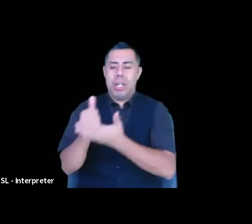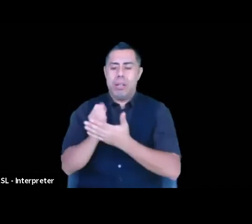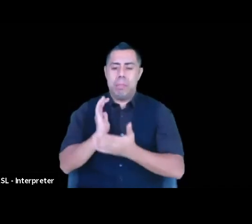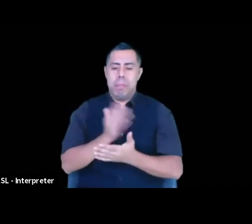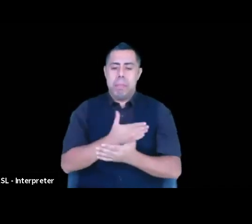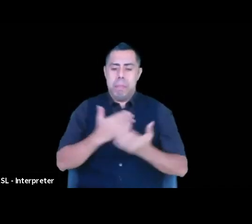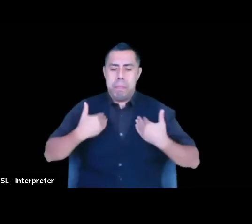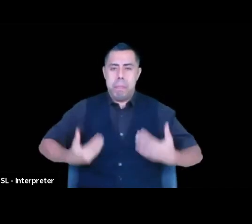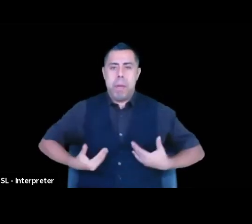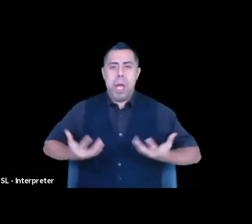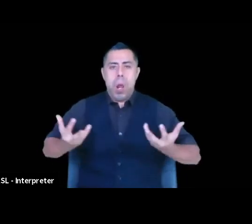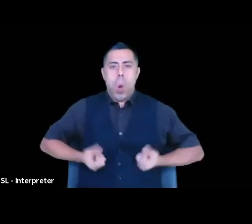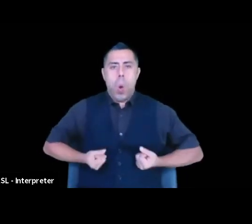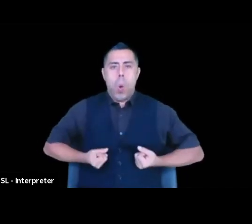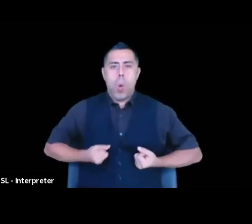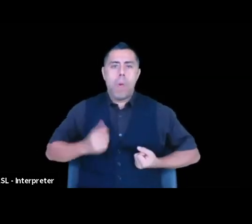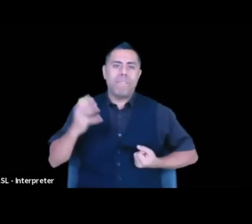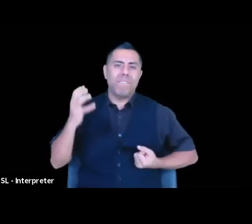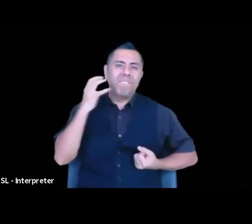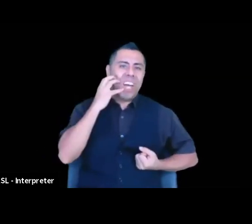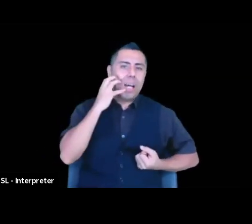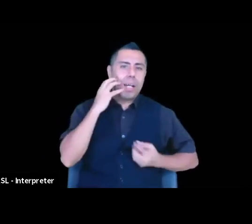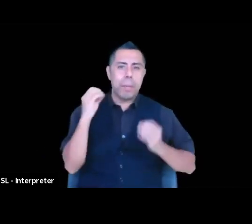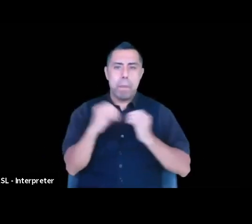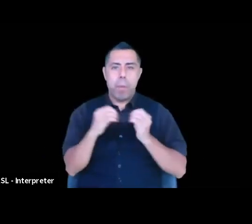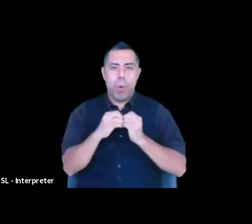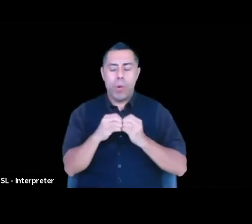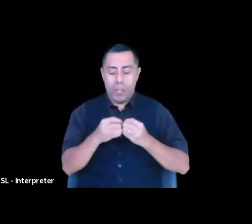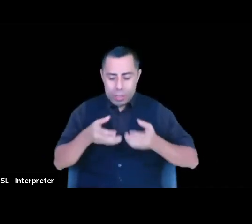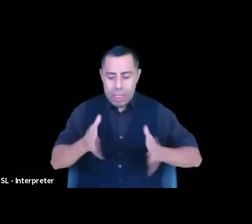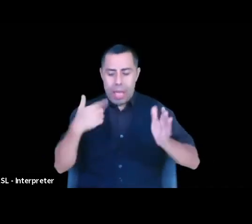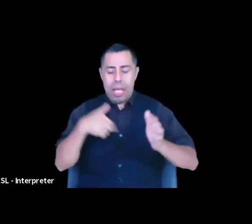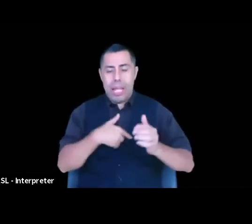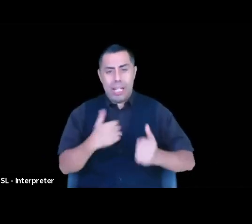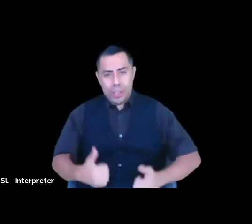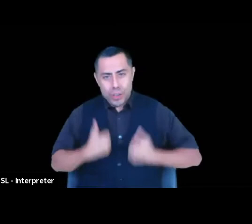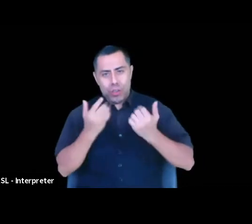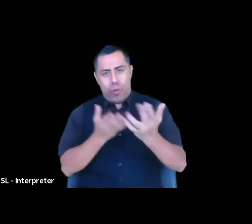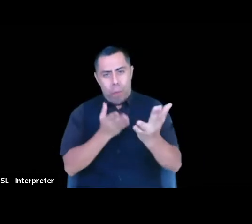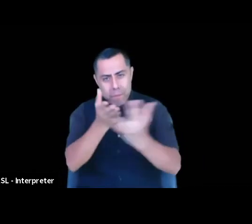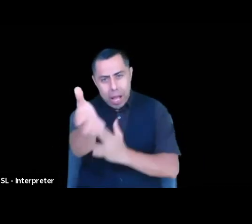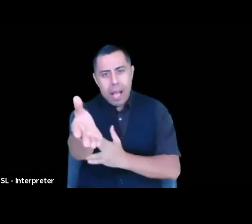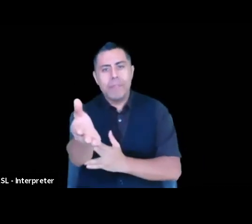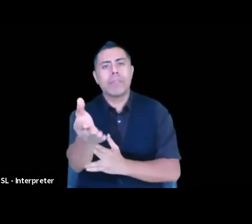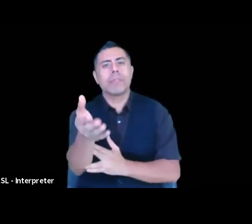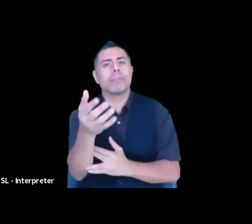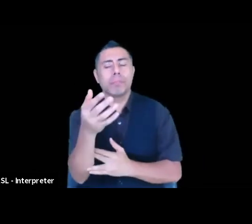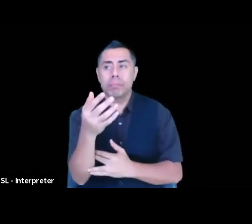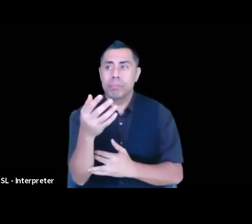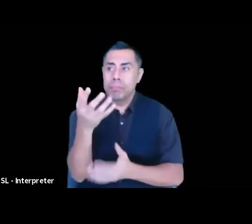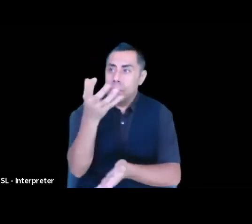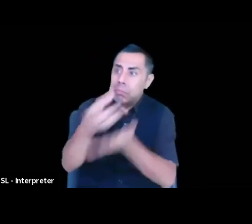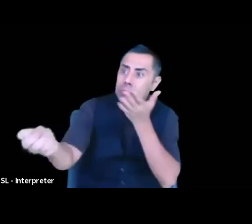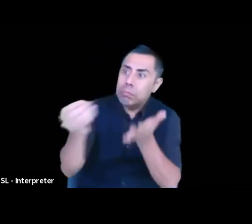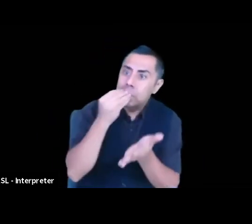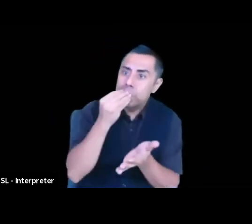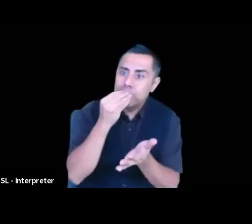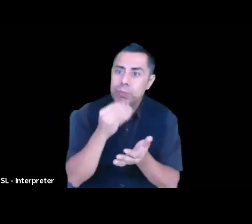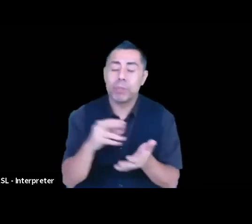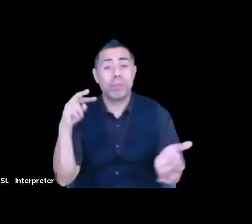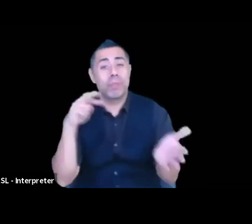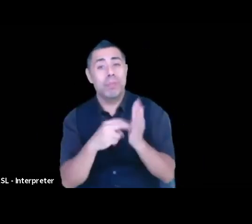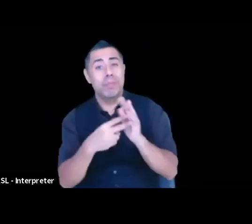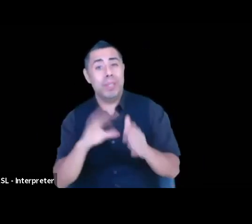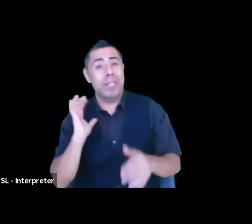famine. So we're like predispositioned to, you know, gain weight and quickly, more quickly than others.